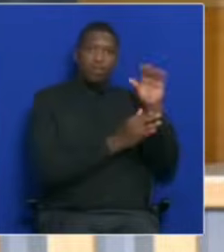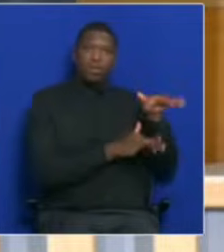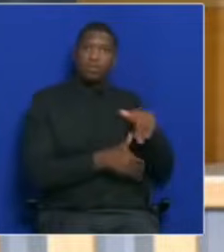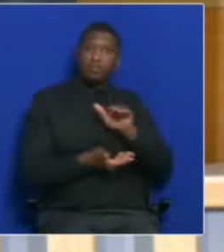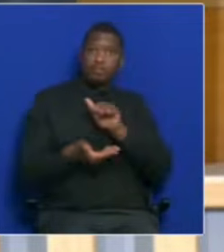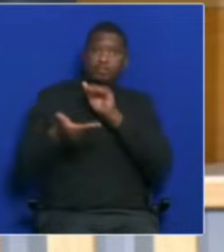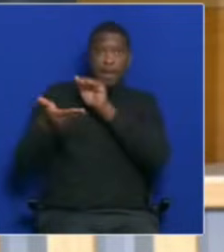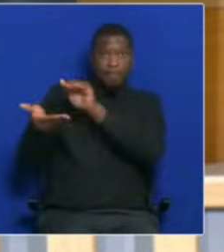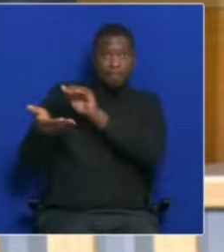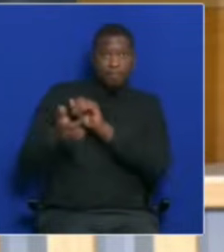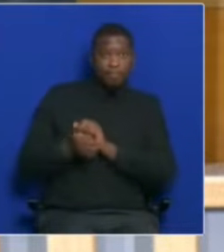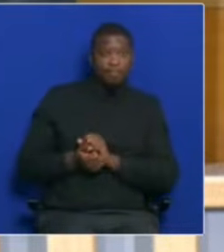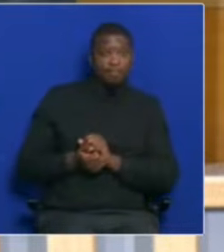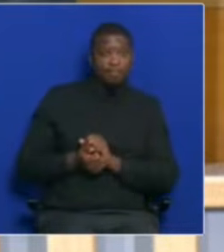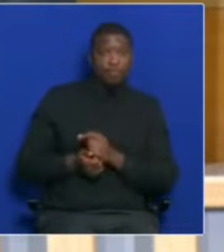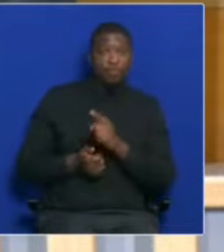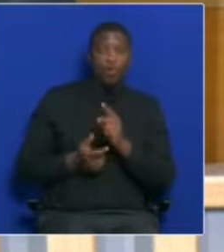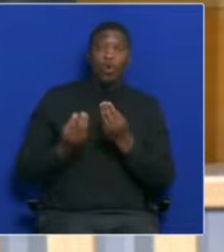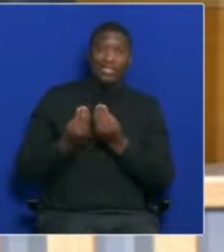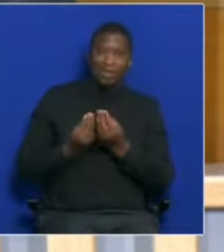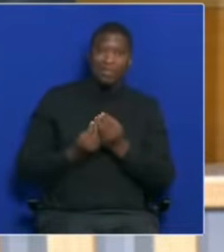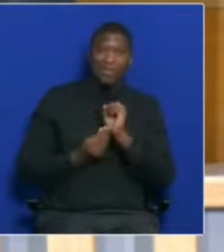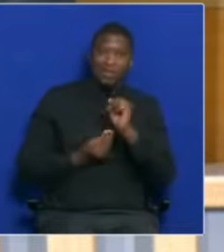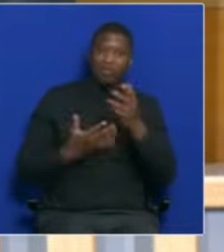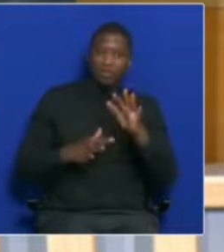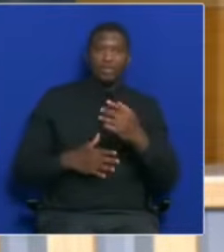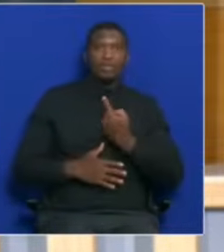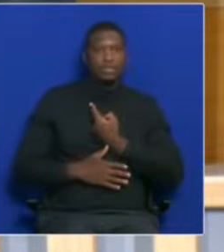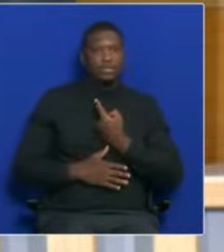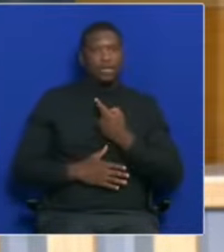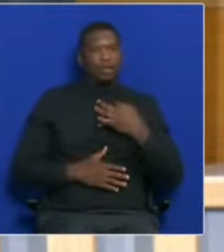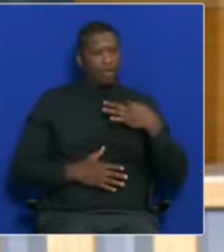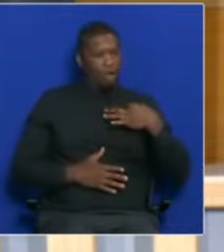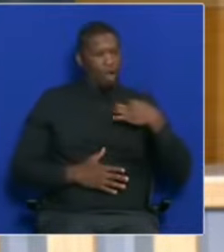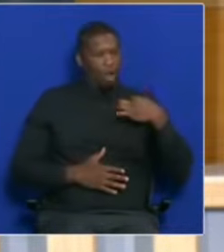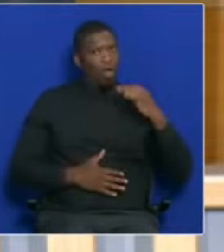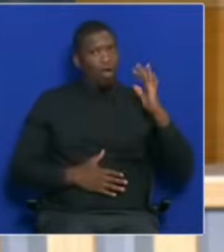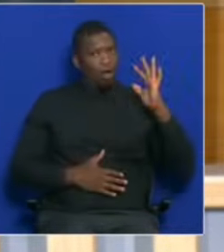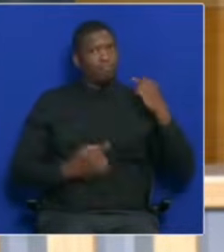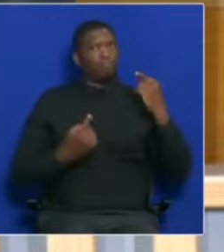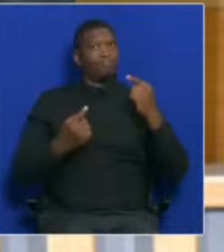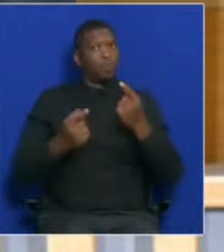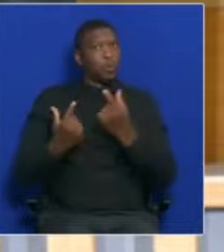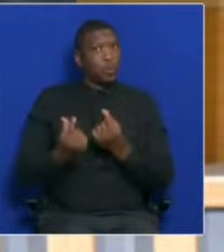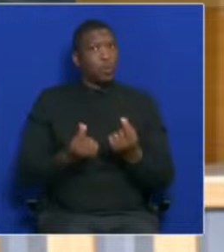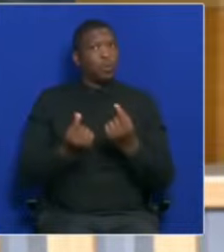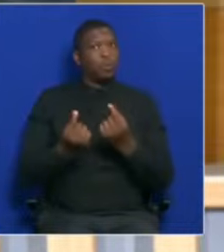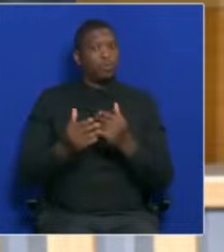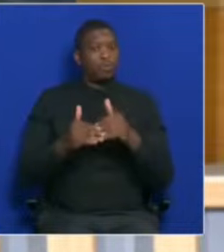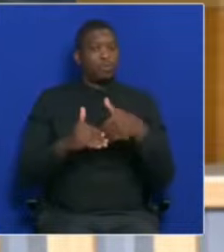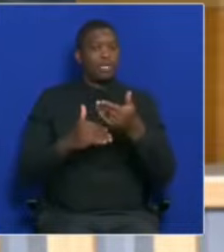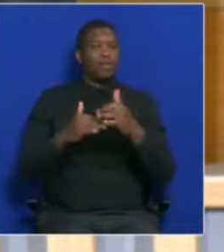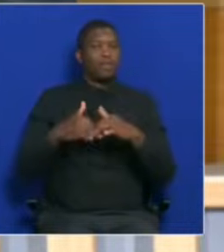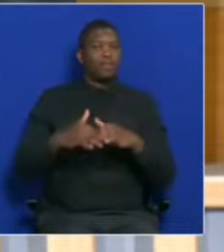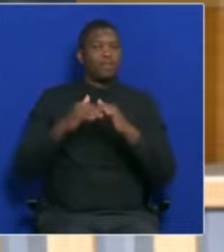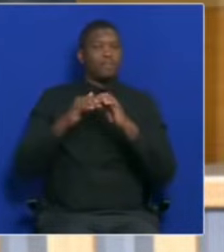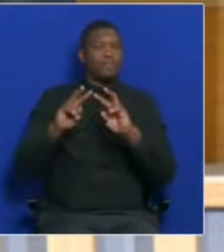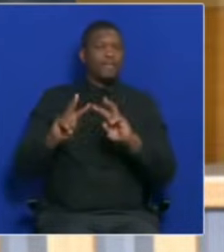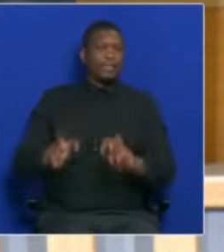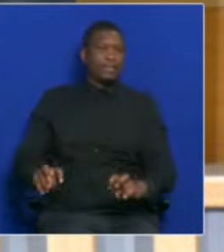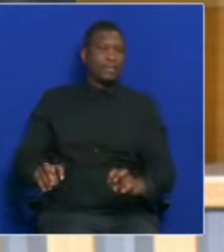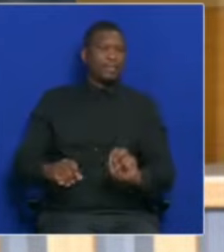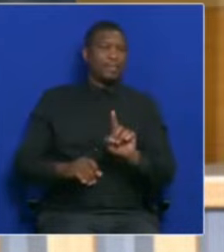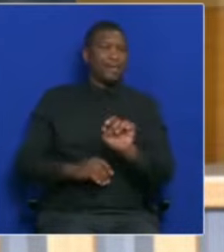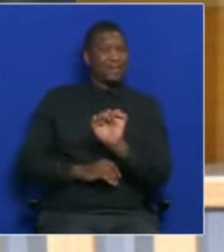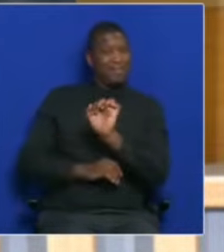on something that you volunteered. You're the one that volunteers it. And then there's an investigation, but that investigation is not